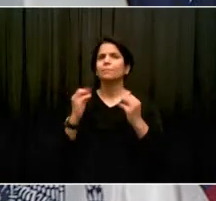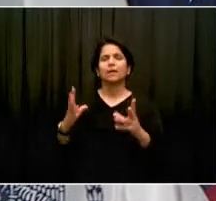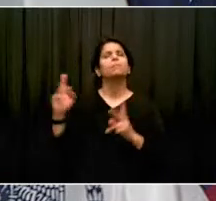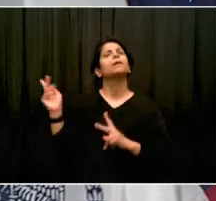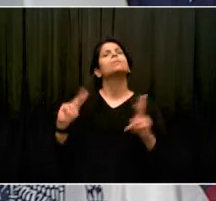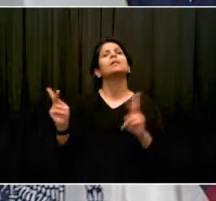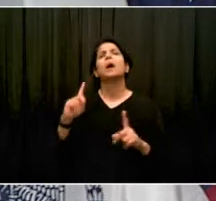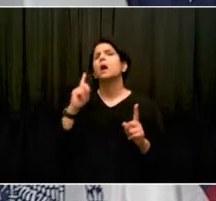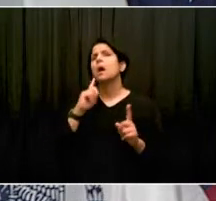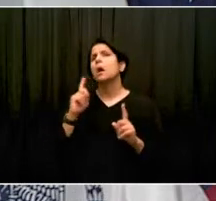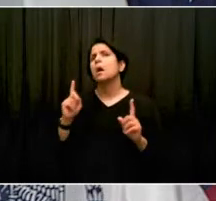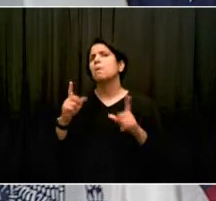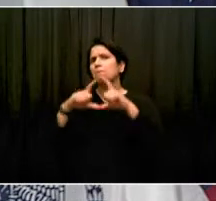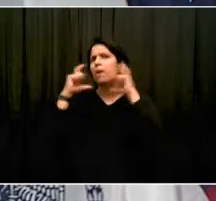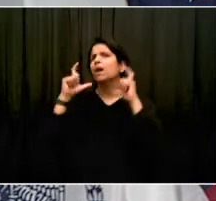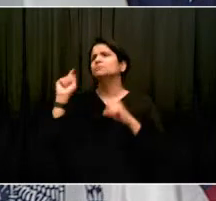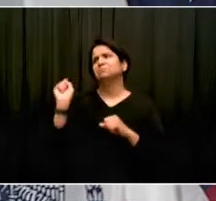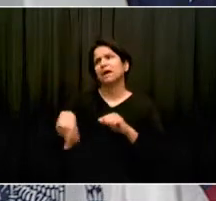with it. Go ahead, Aaron.